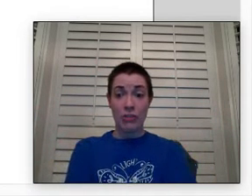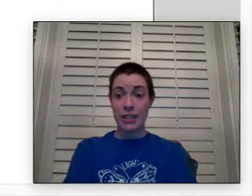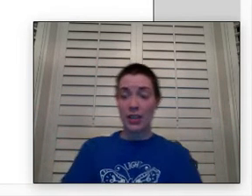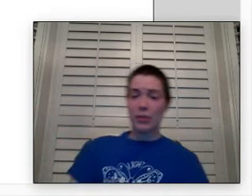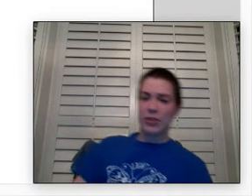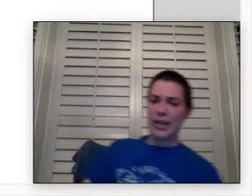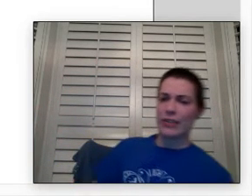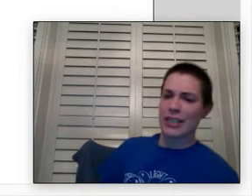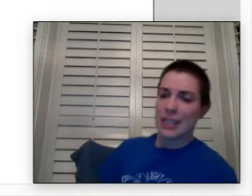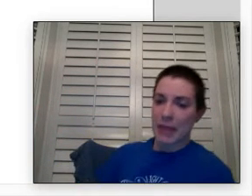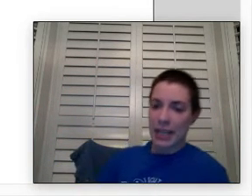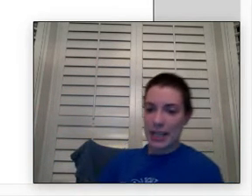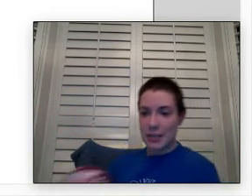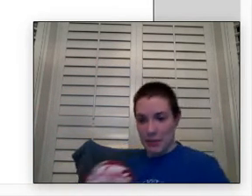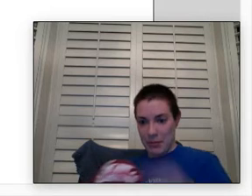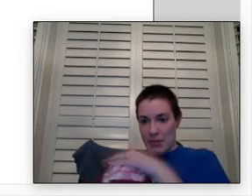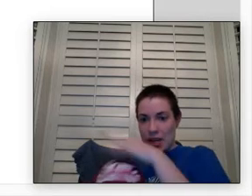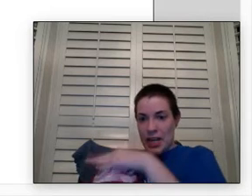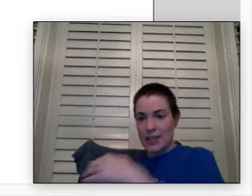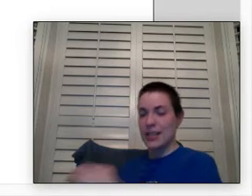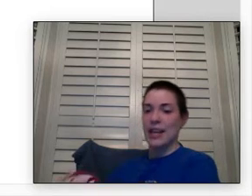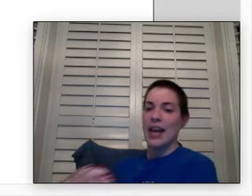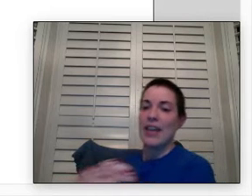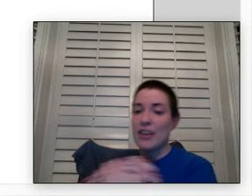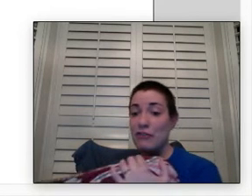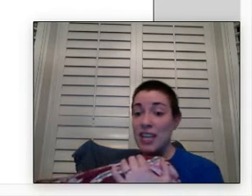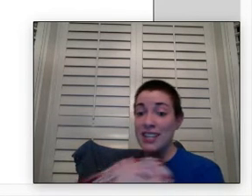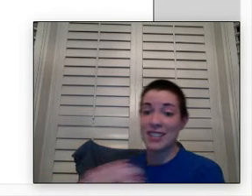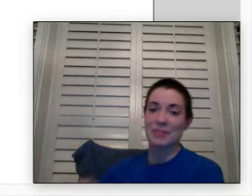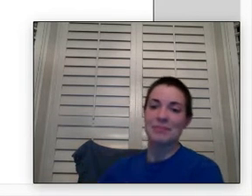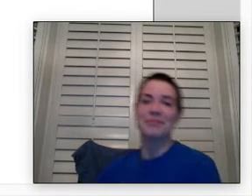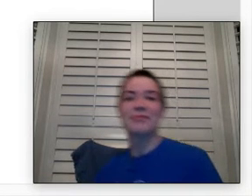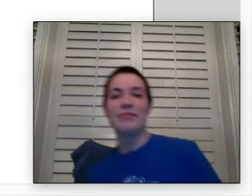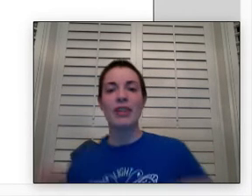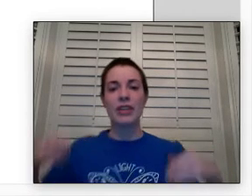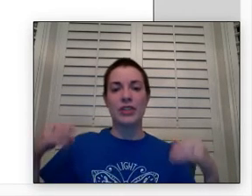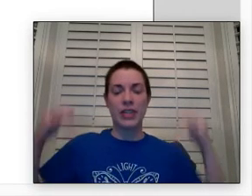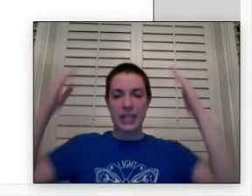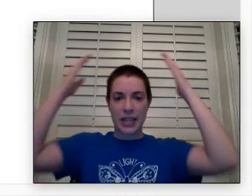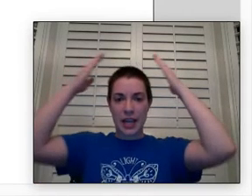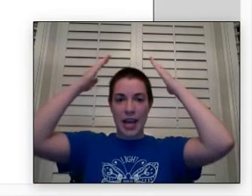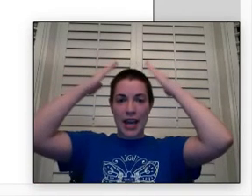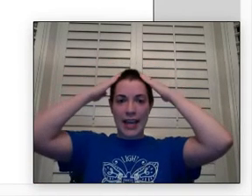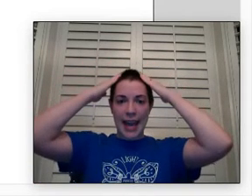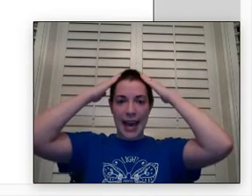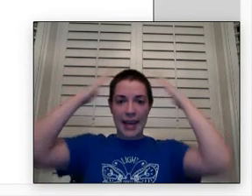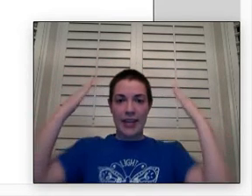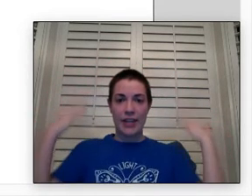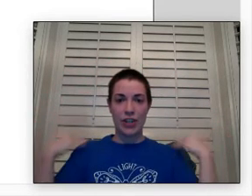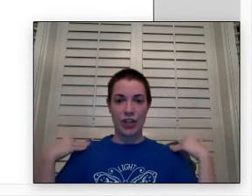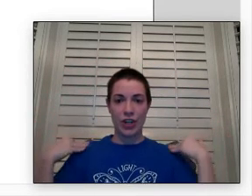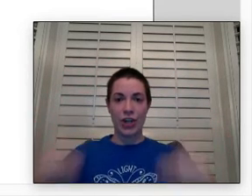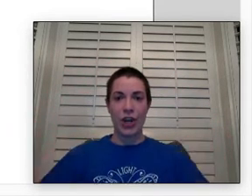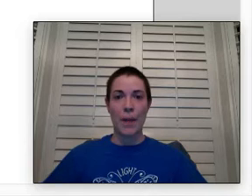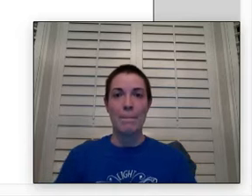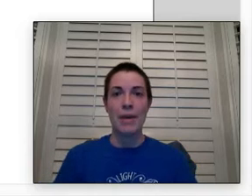3 syllables. You can't really see my knees, but knees, and then feet. So let's see.